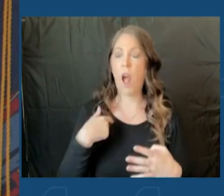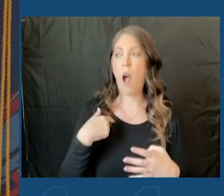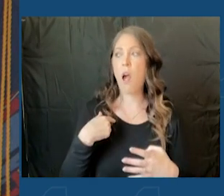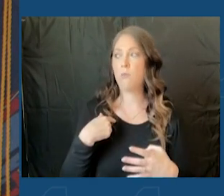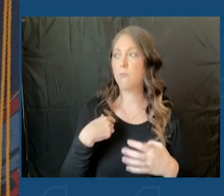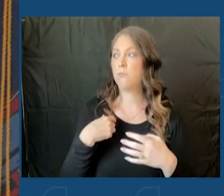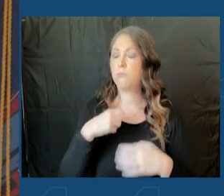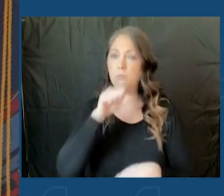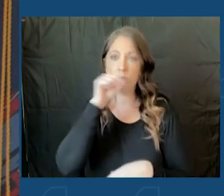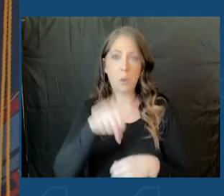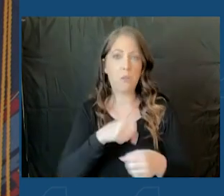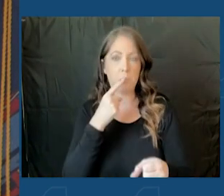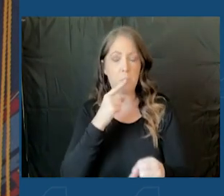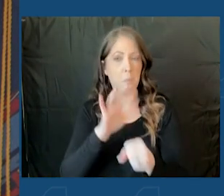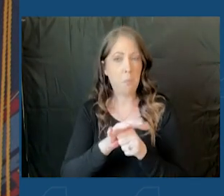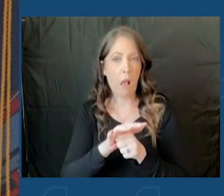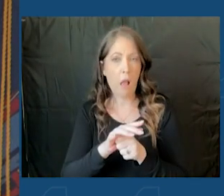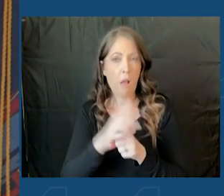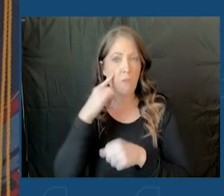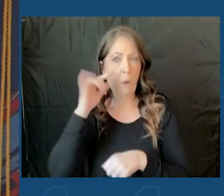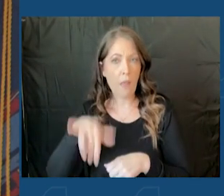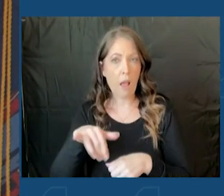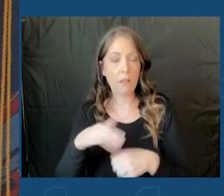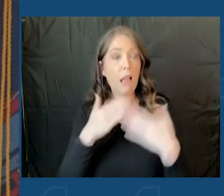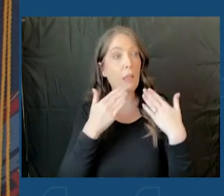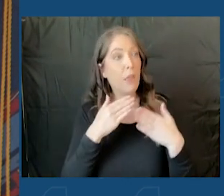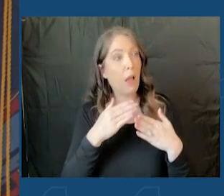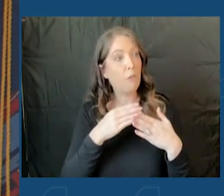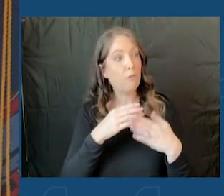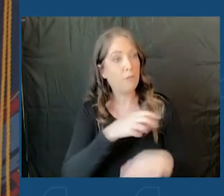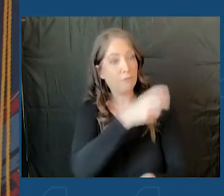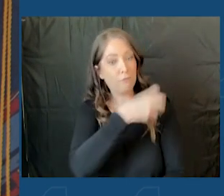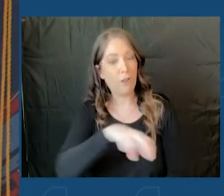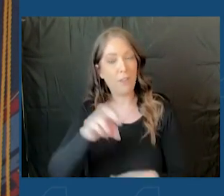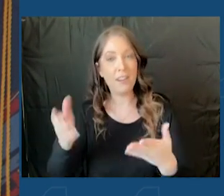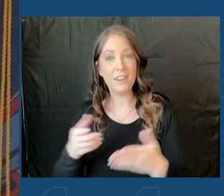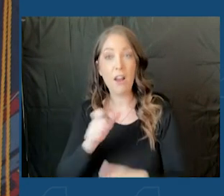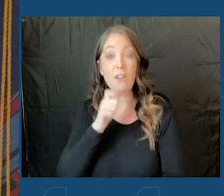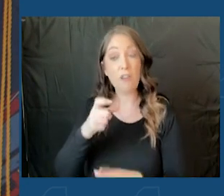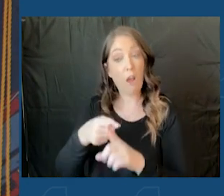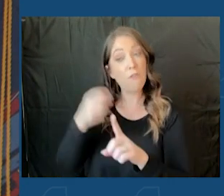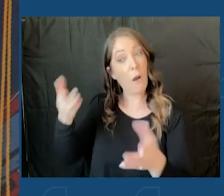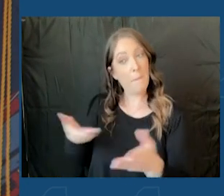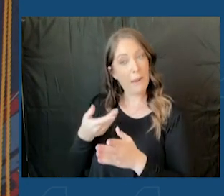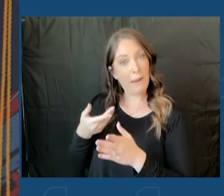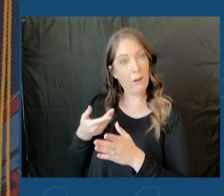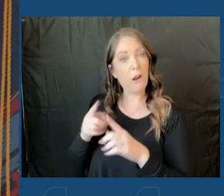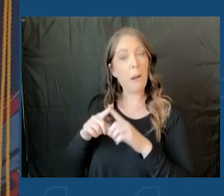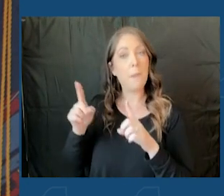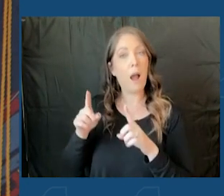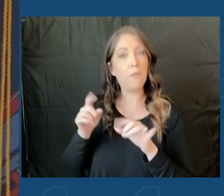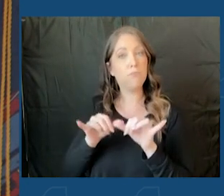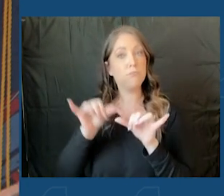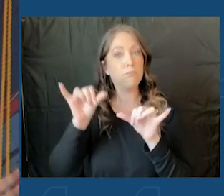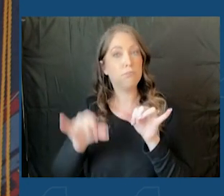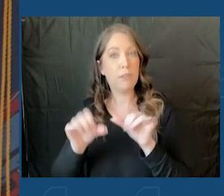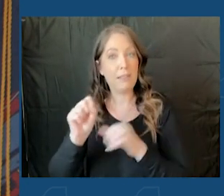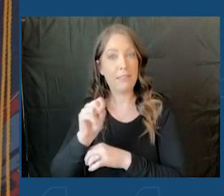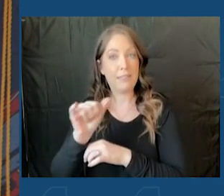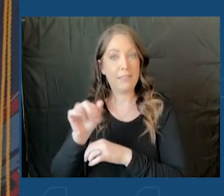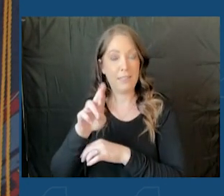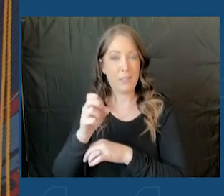all means in our lives. So I want to thank her for journeying here. She's not from here originally, but she spent time at Syracuse University, so you're one of